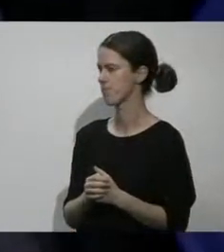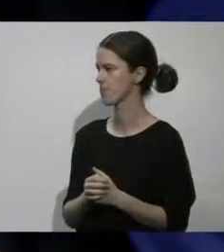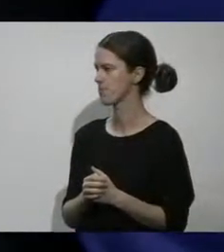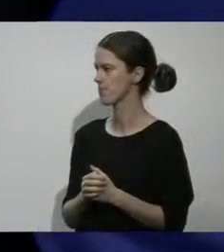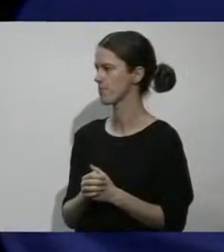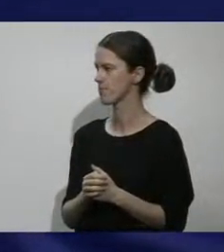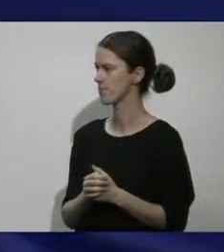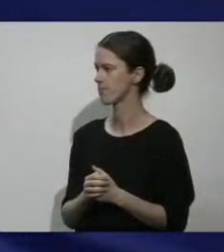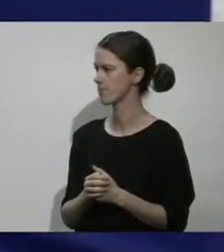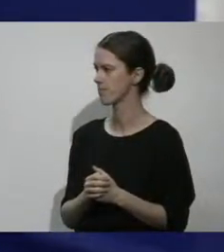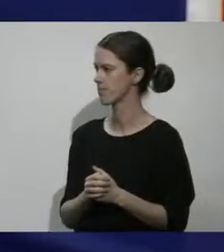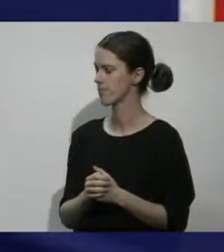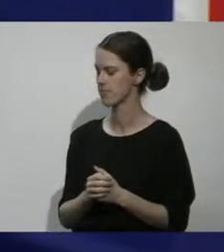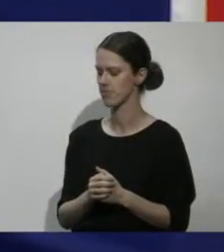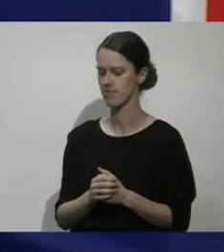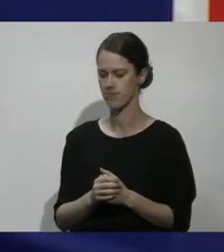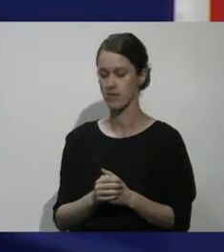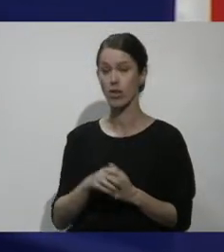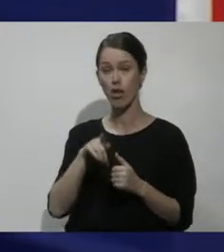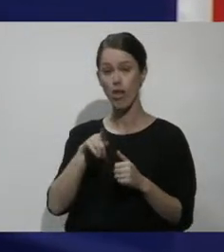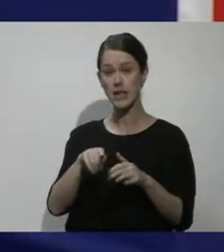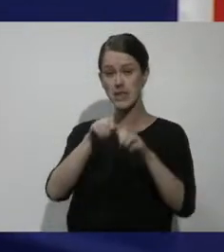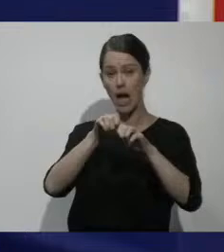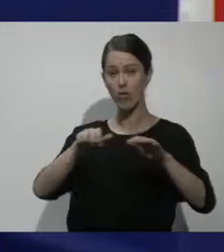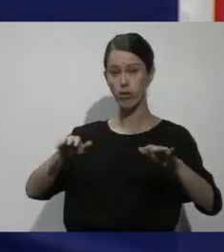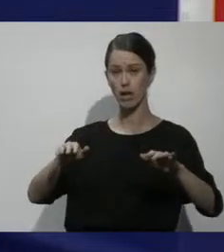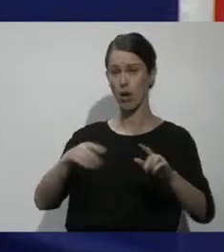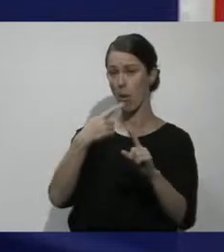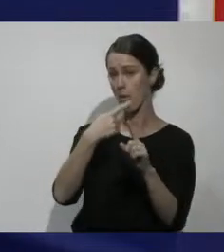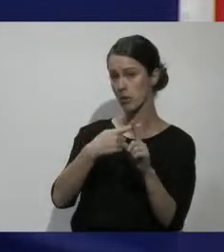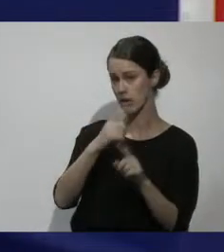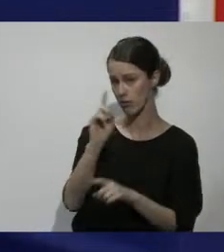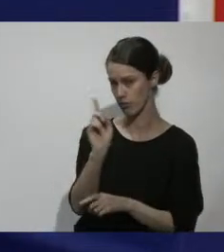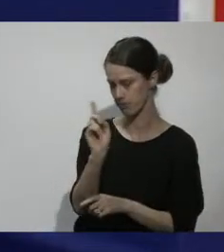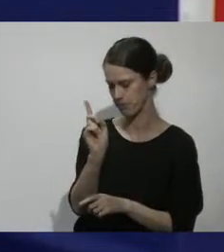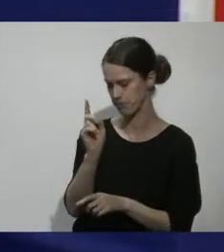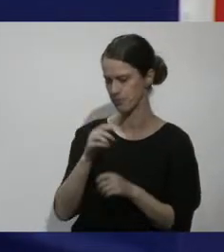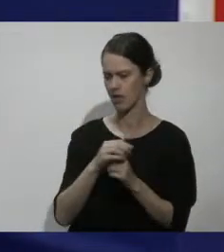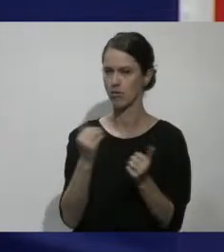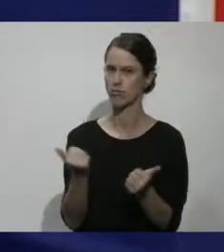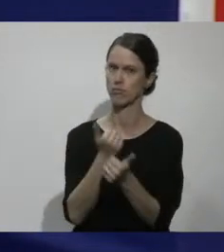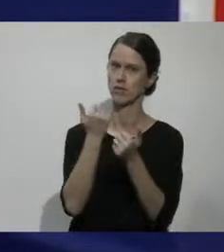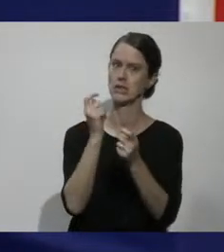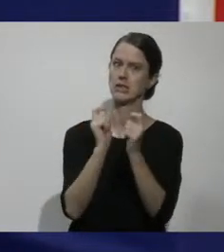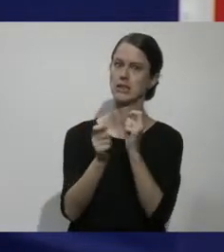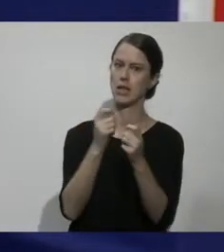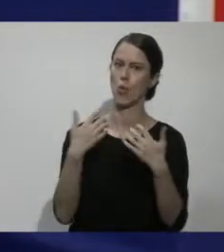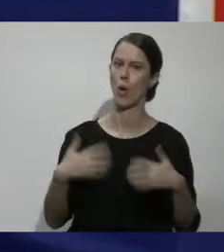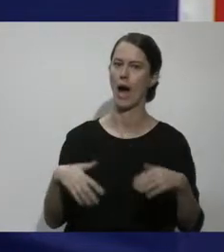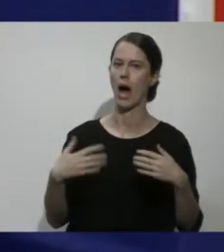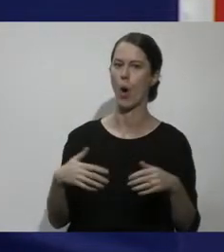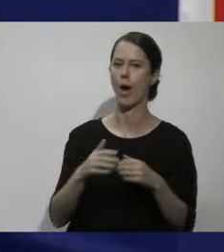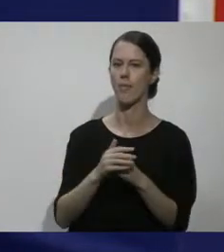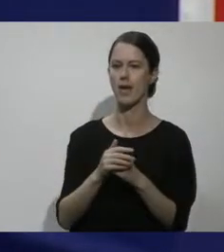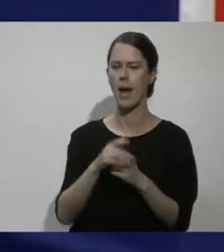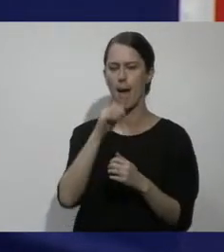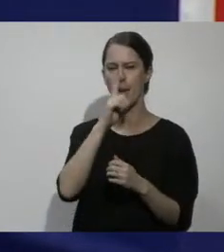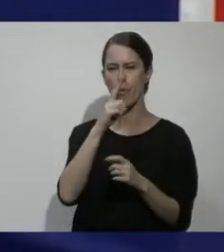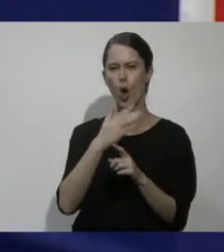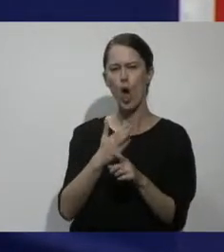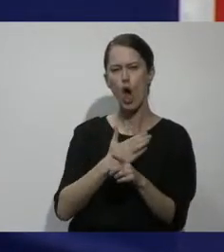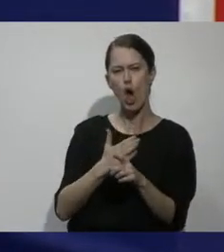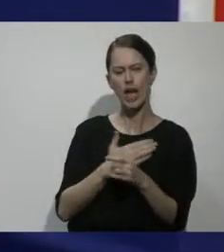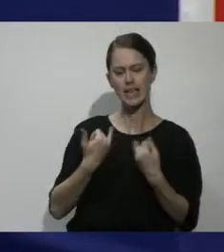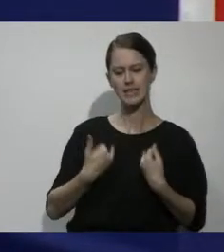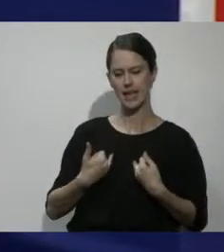encouraging in this outbreak is not just the testing that is happening, but how how early on in their symptoms people are coming